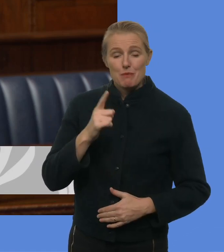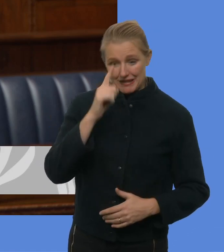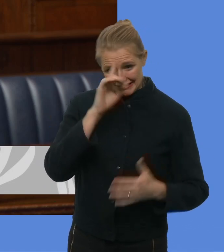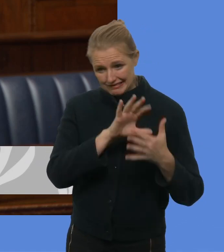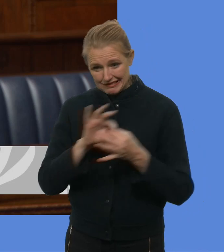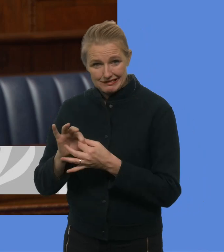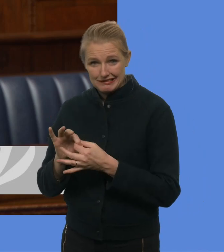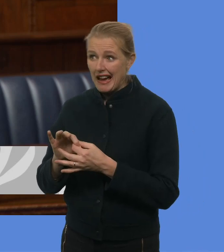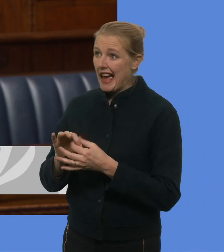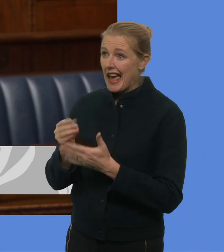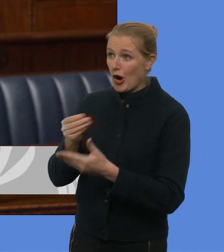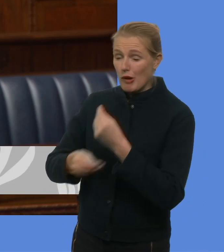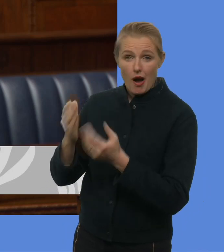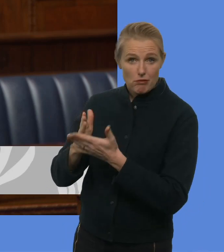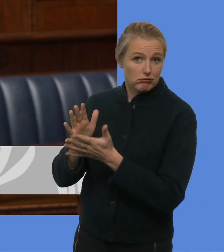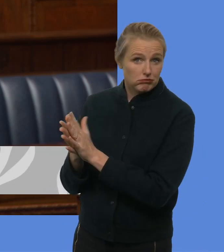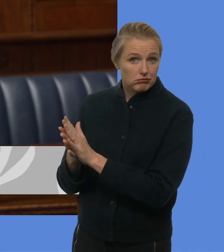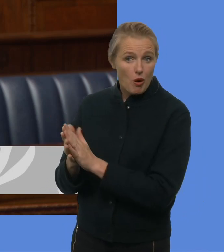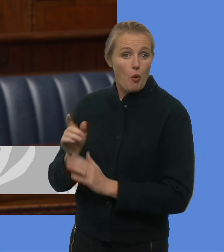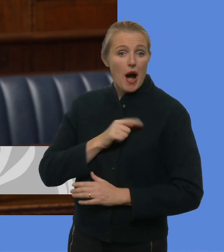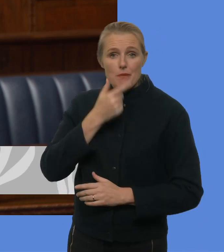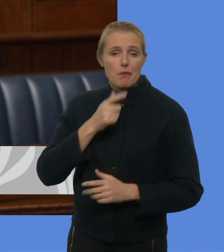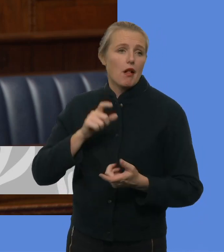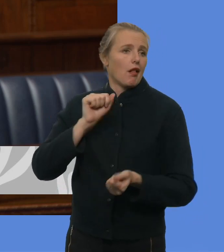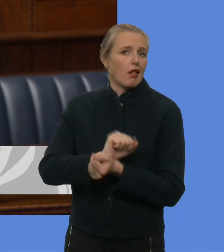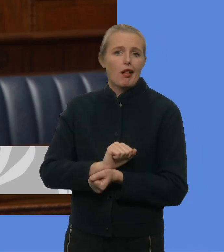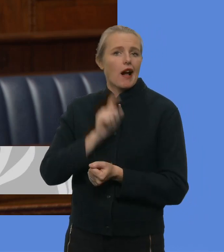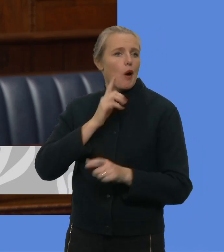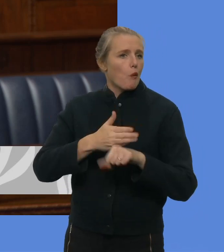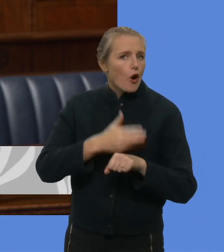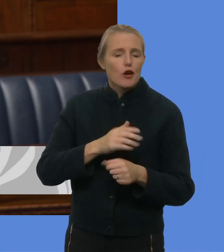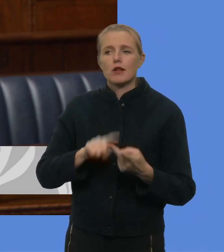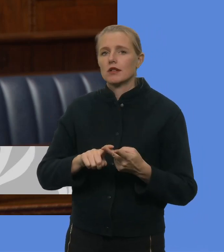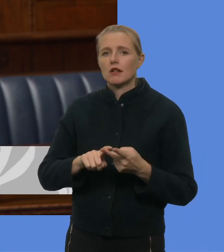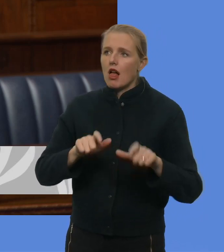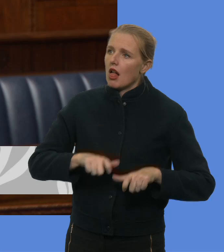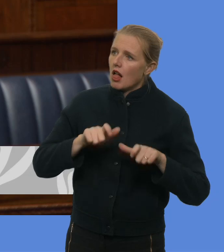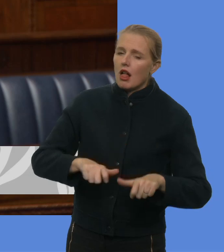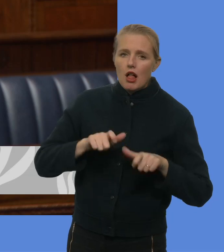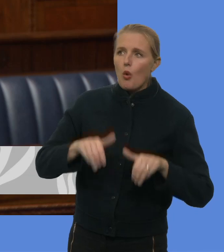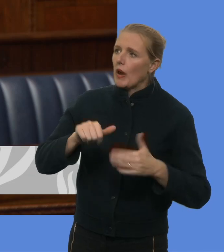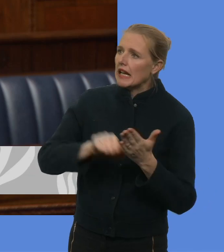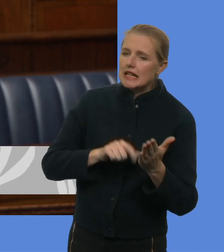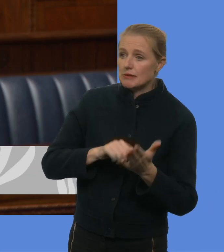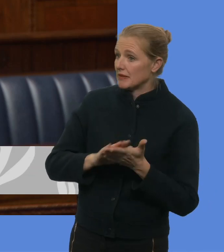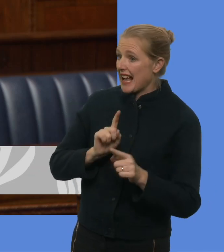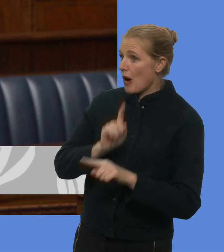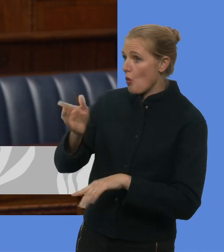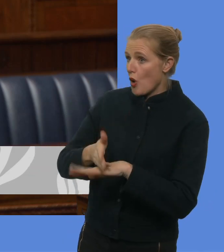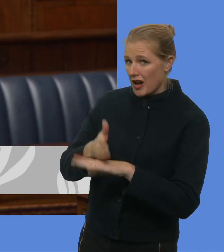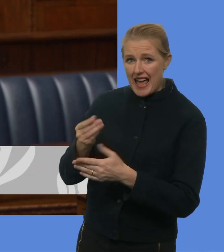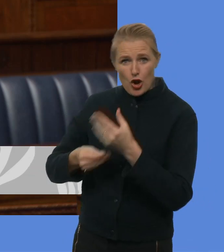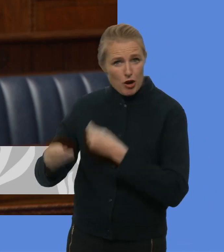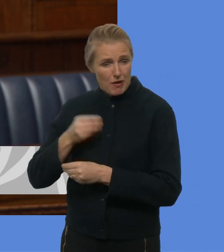people not being able to go back to employment or having to come out of employment because they're sitting on a health waiting list. So I can absolutely assure the